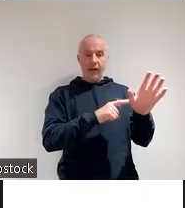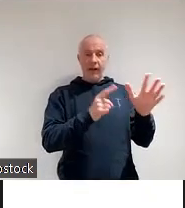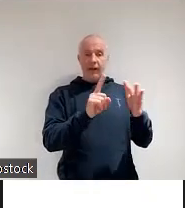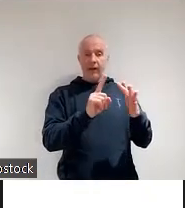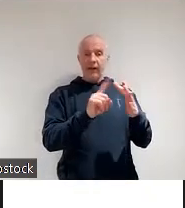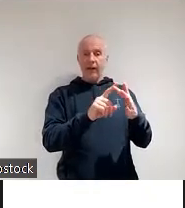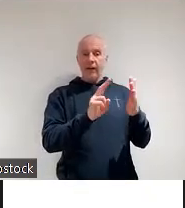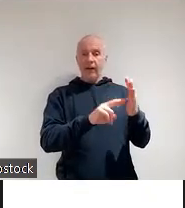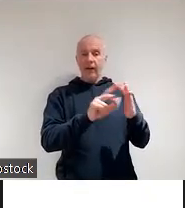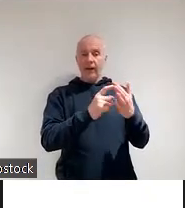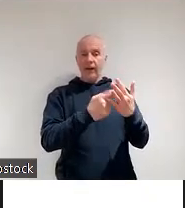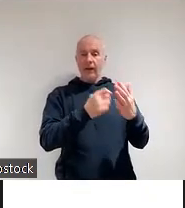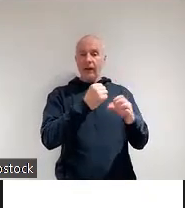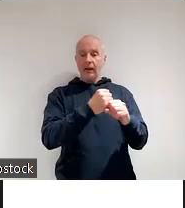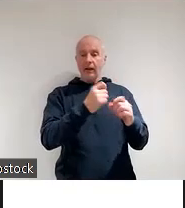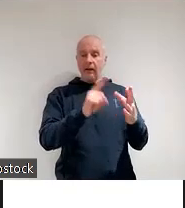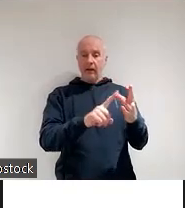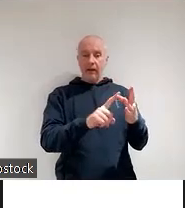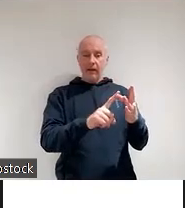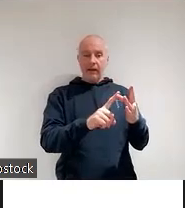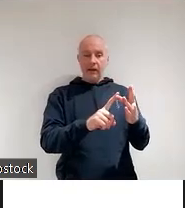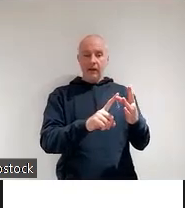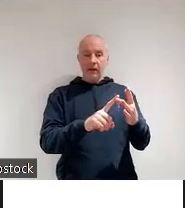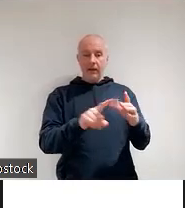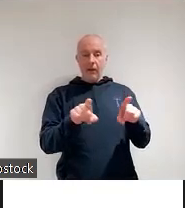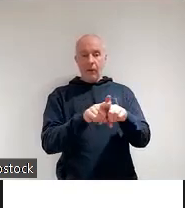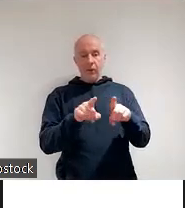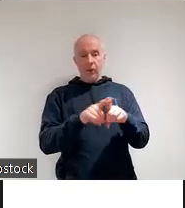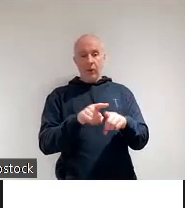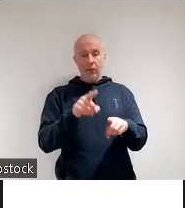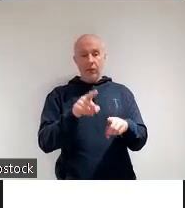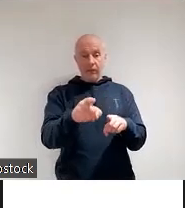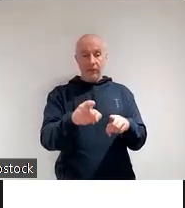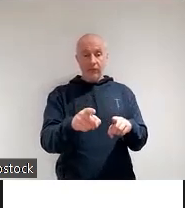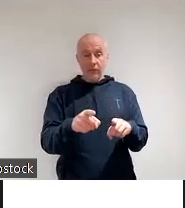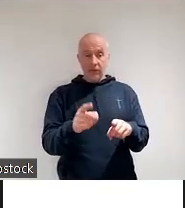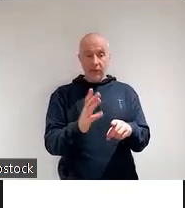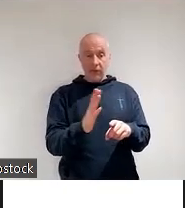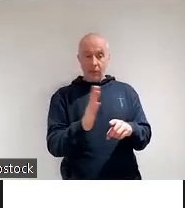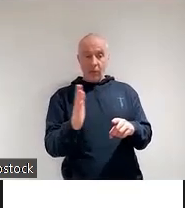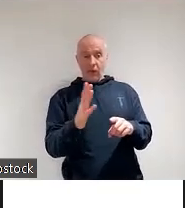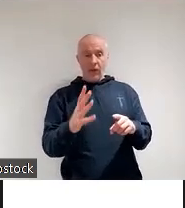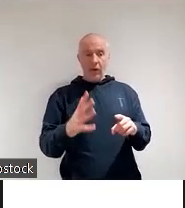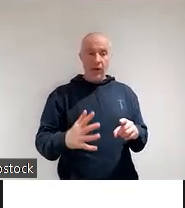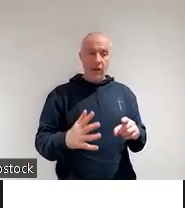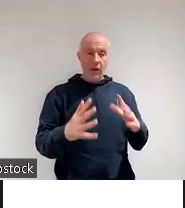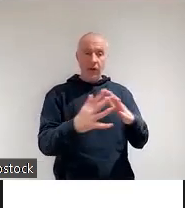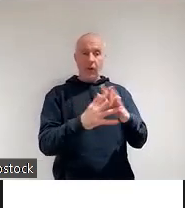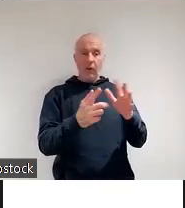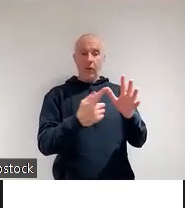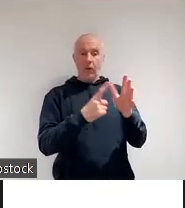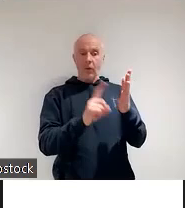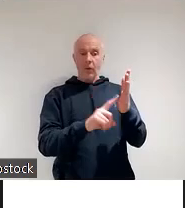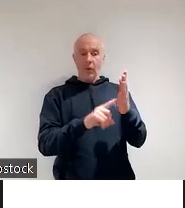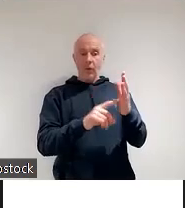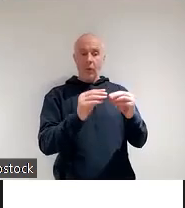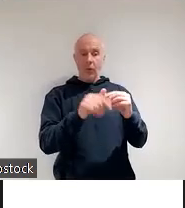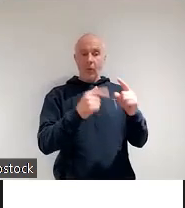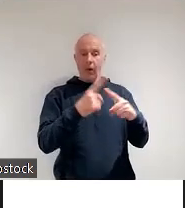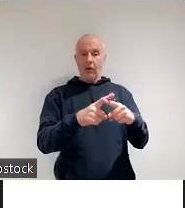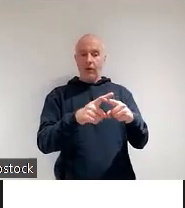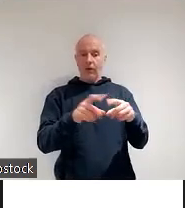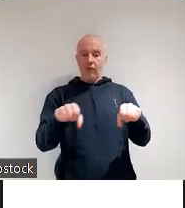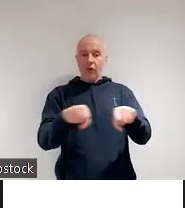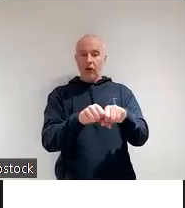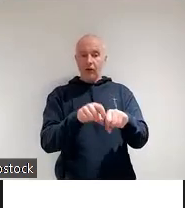public charger as well. The very right-hand one is the Wallbox charger, which is a Spanish company. So if you look at them,